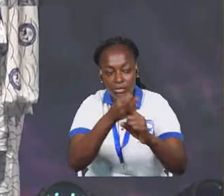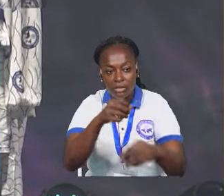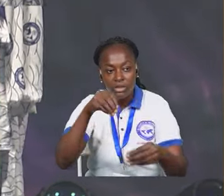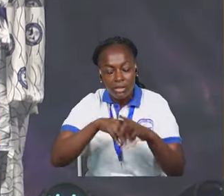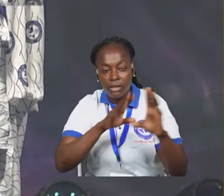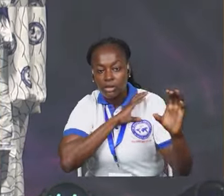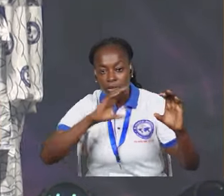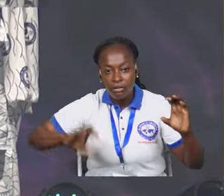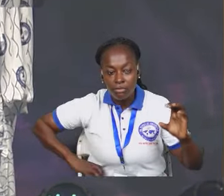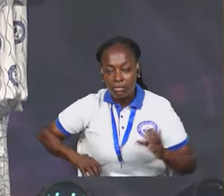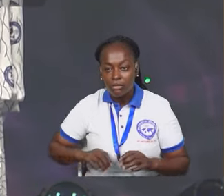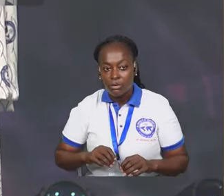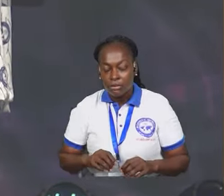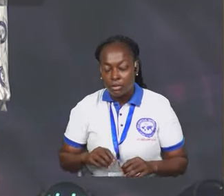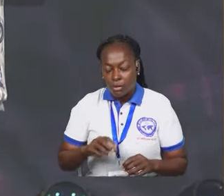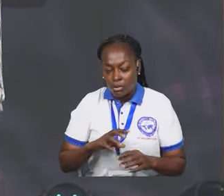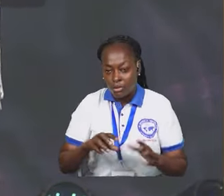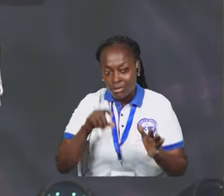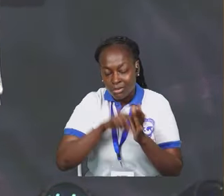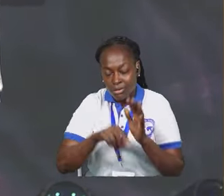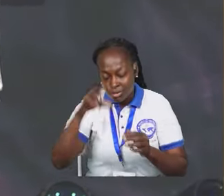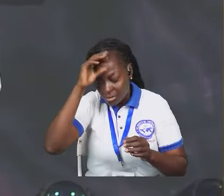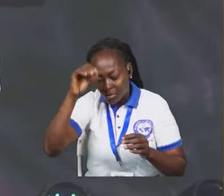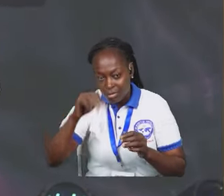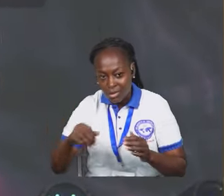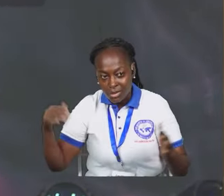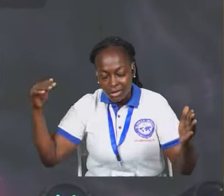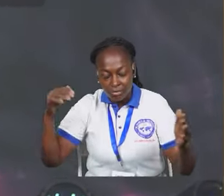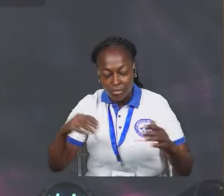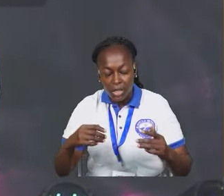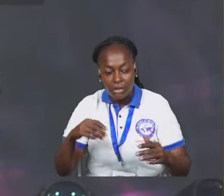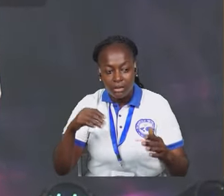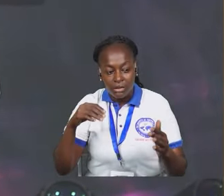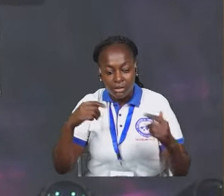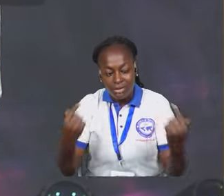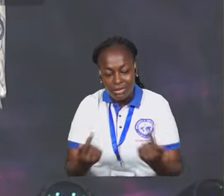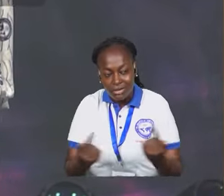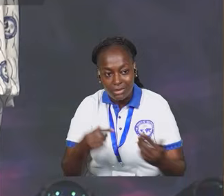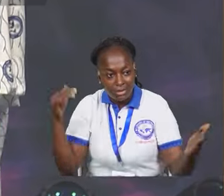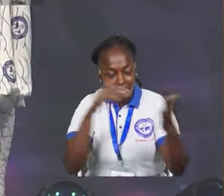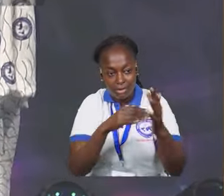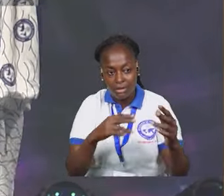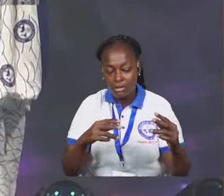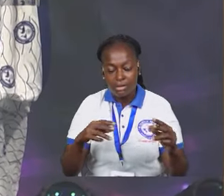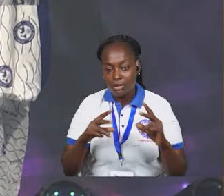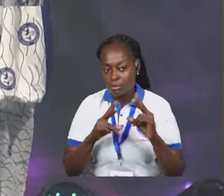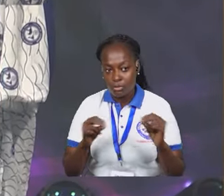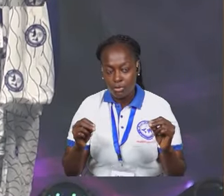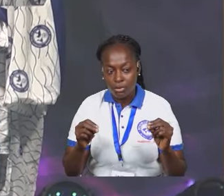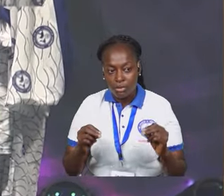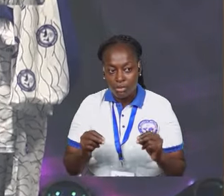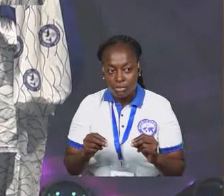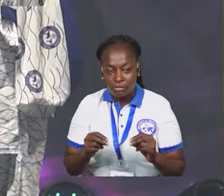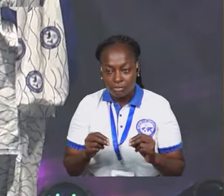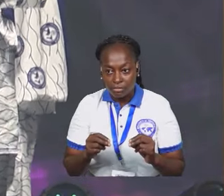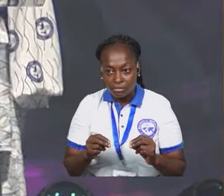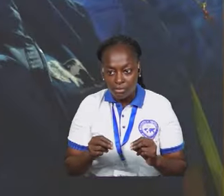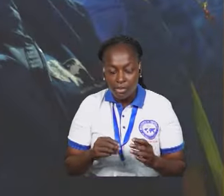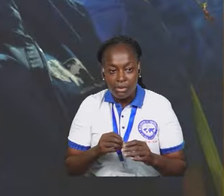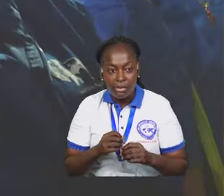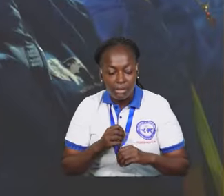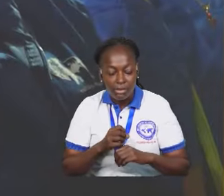Christ, not counting men's sins against them, and he has committed to us the message of